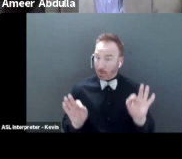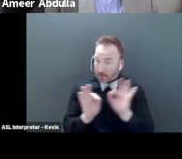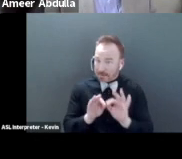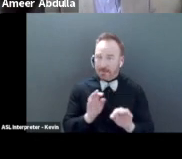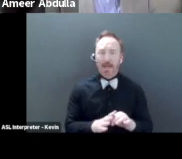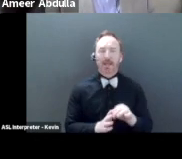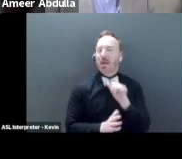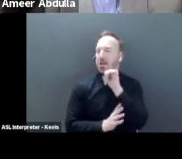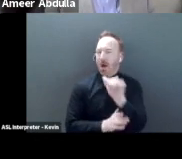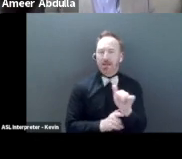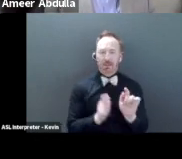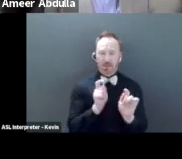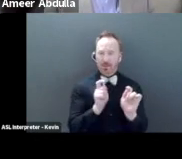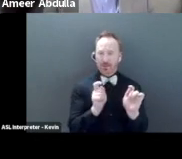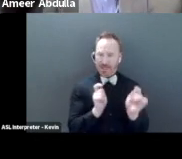manipulate the EBITDA.